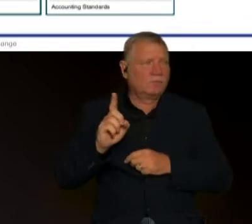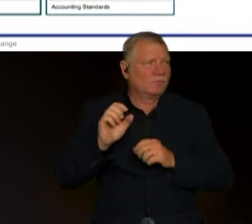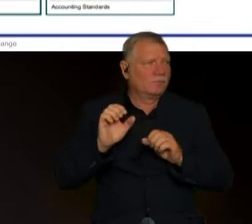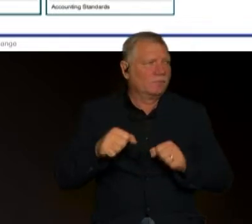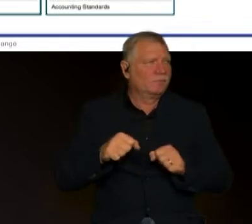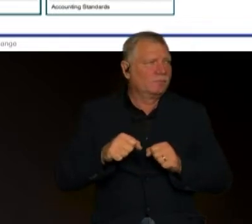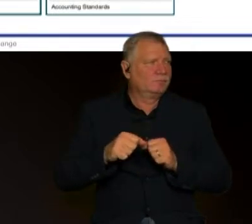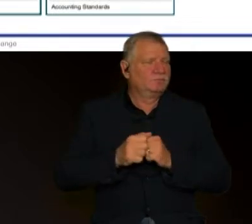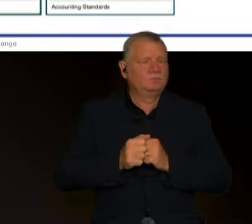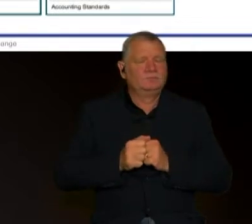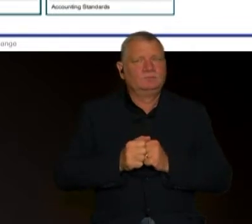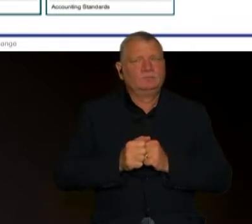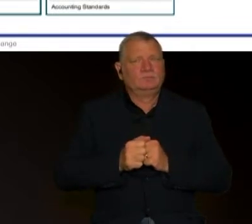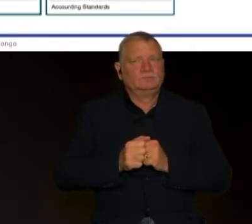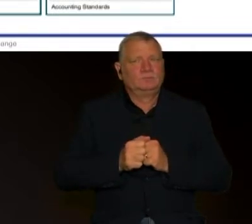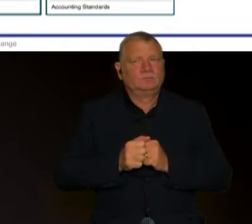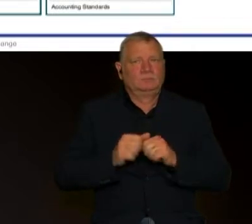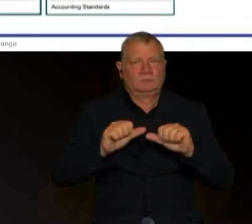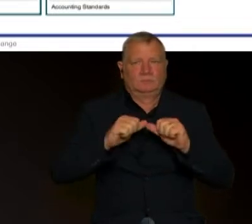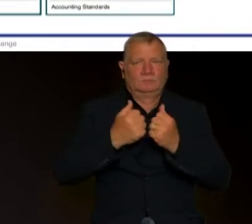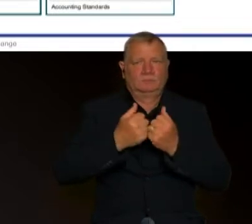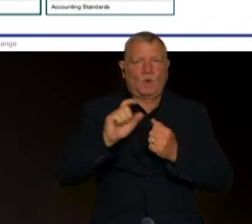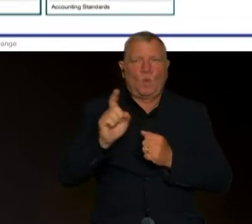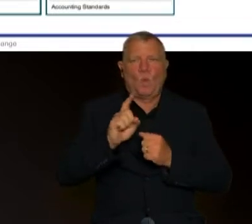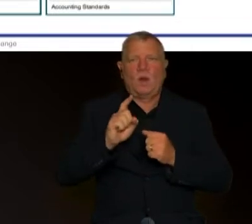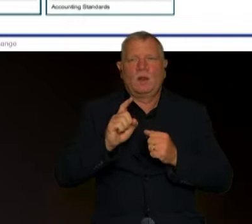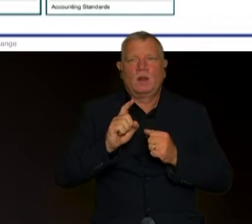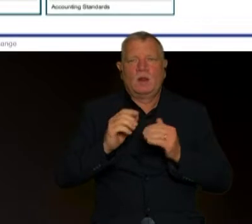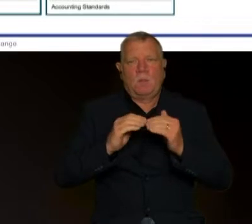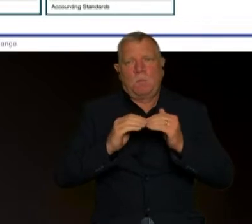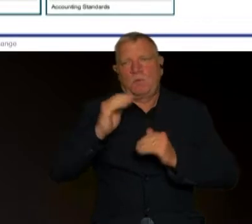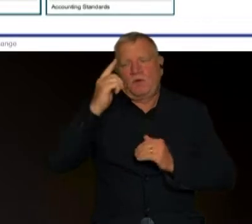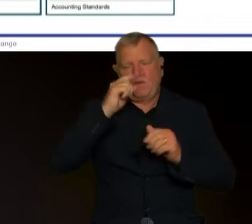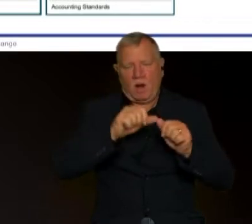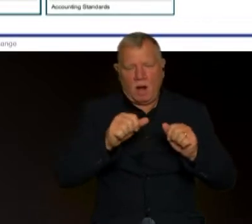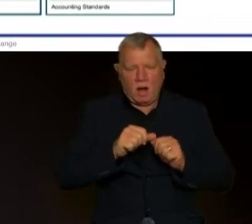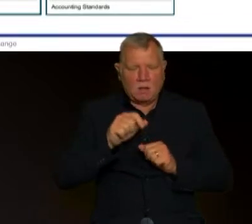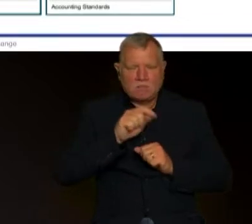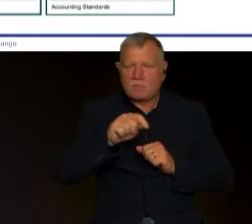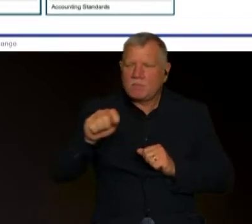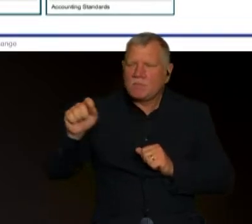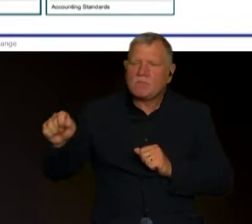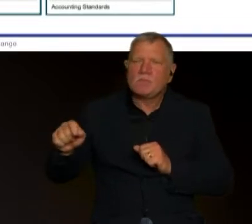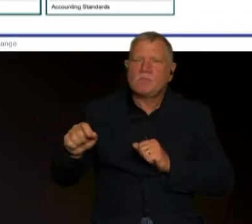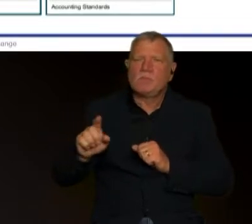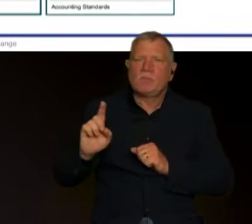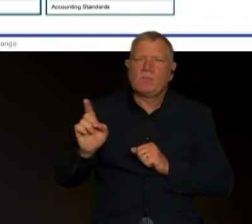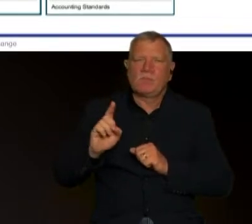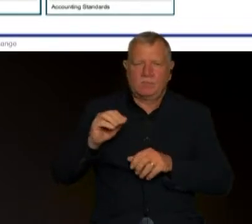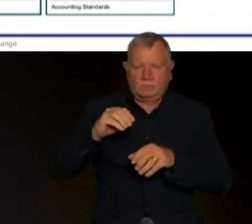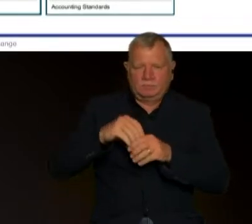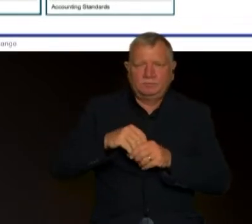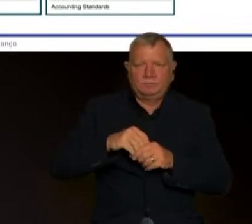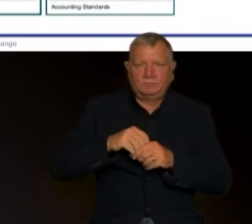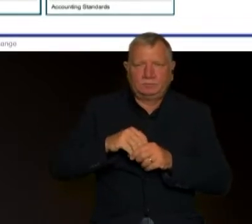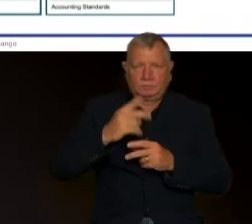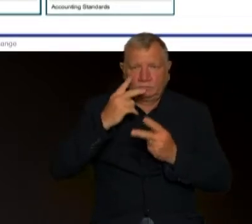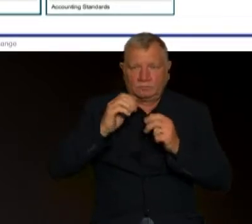created visualizations so that the agency can see where the gaps are by area.